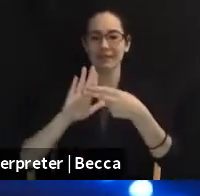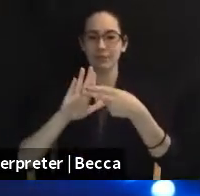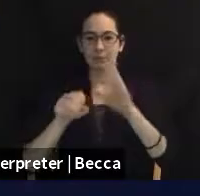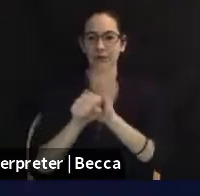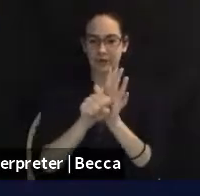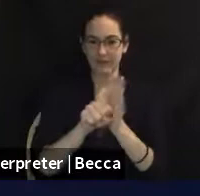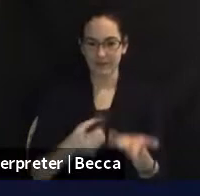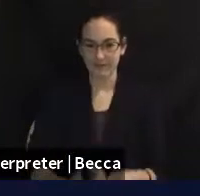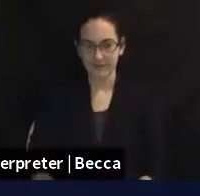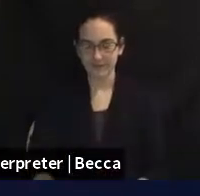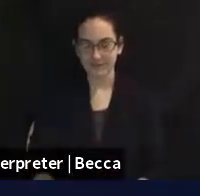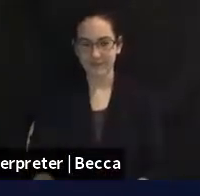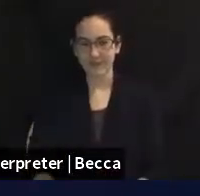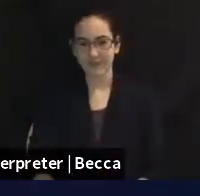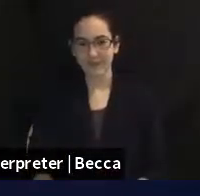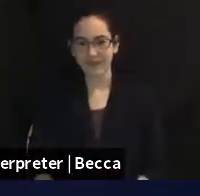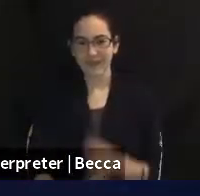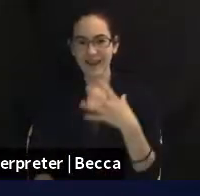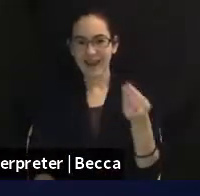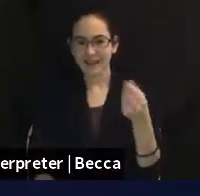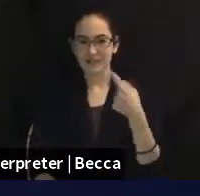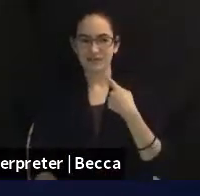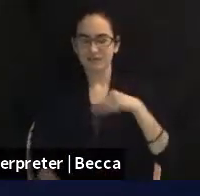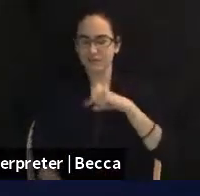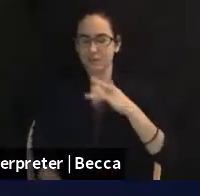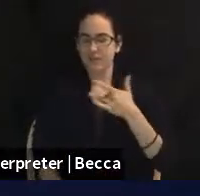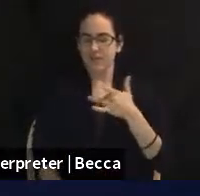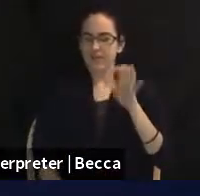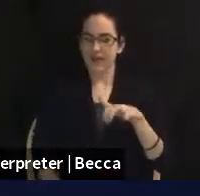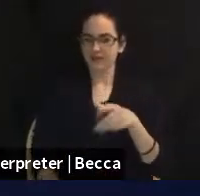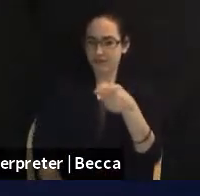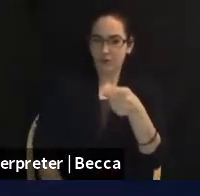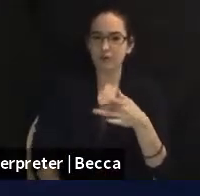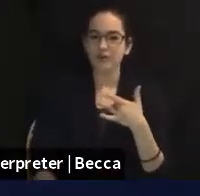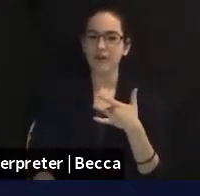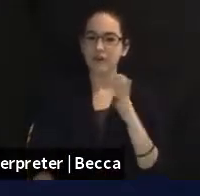And we felt it. You felt it.